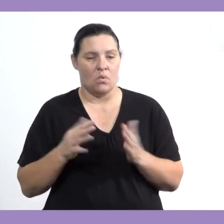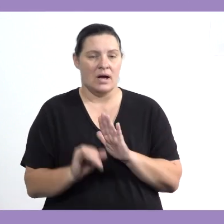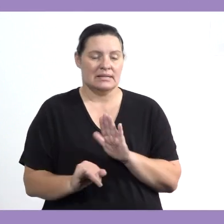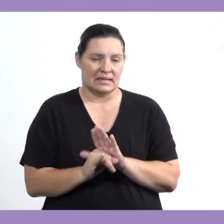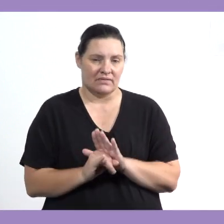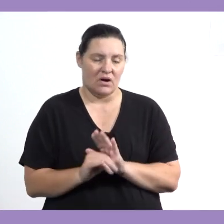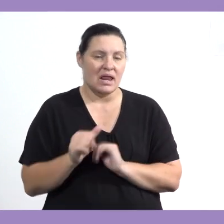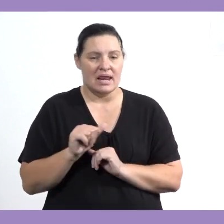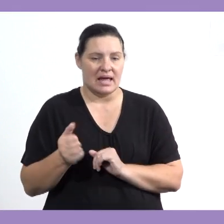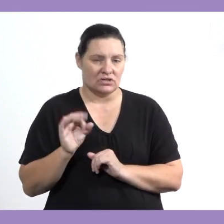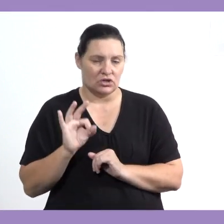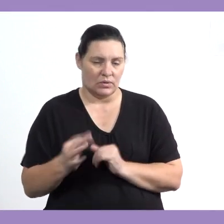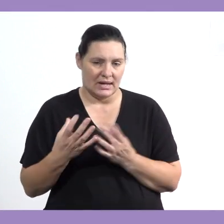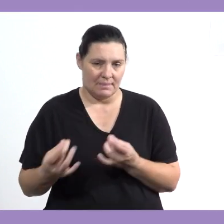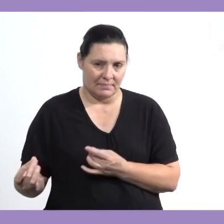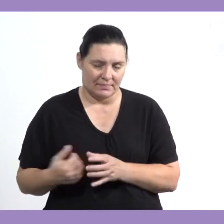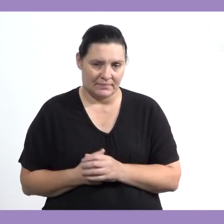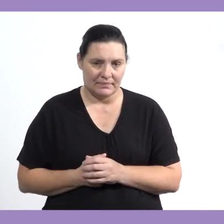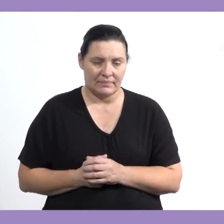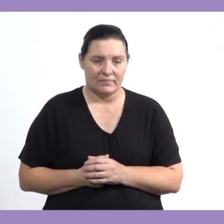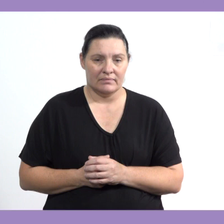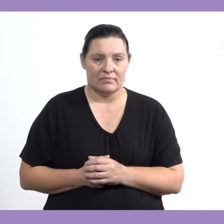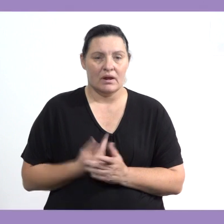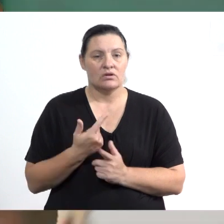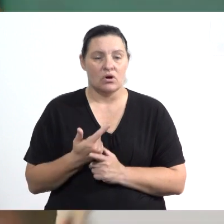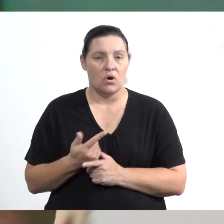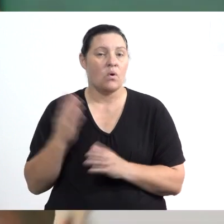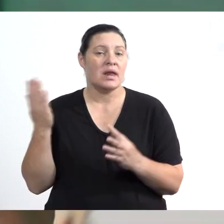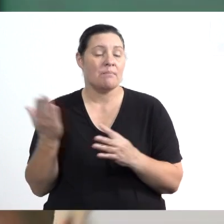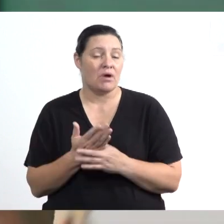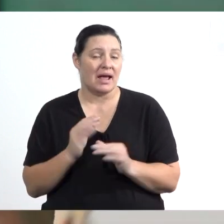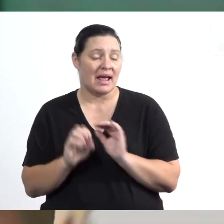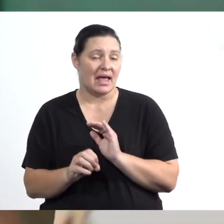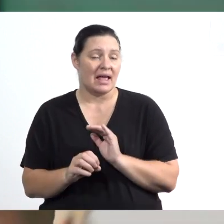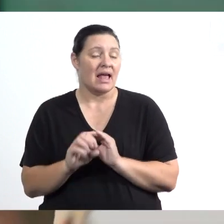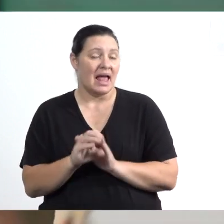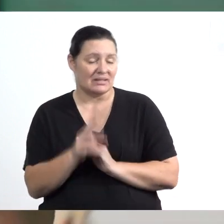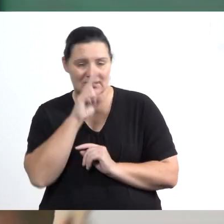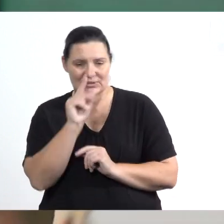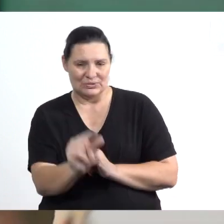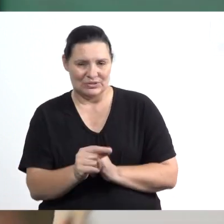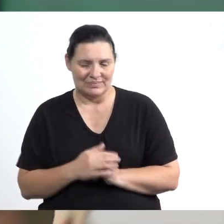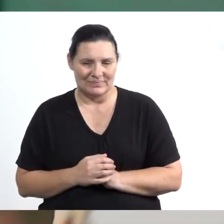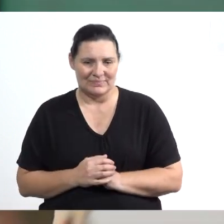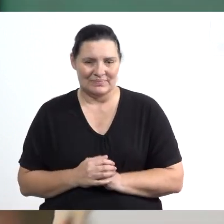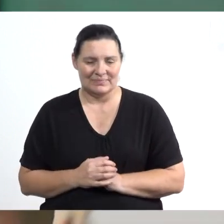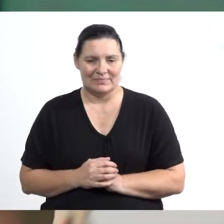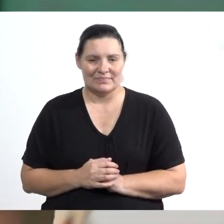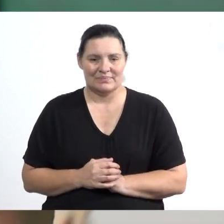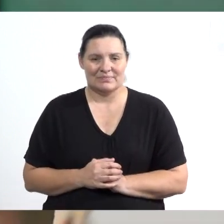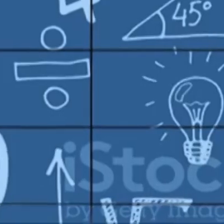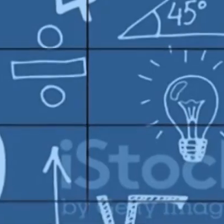how we identified the next 3 terms. Let's quickly go to an ad break, and then we'll see you just now.